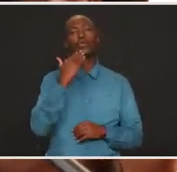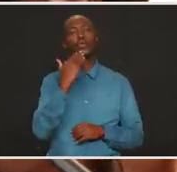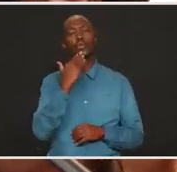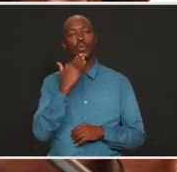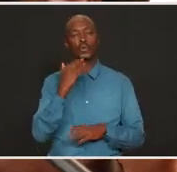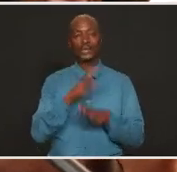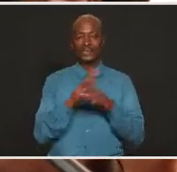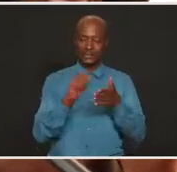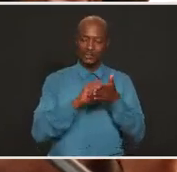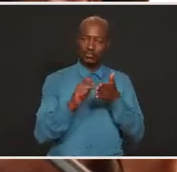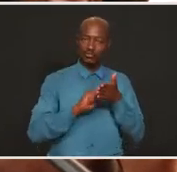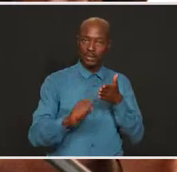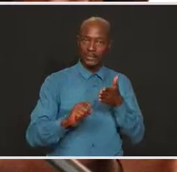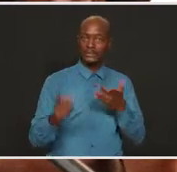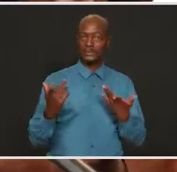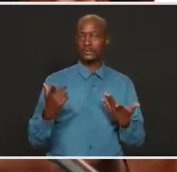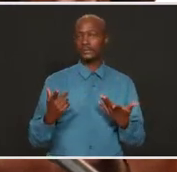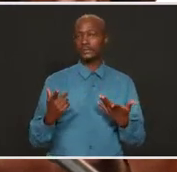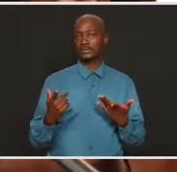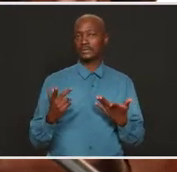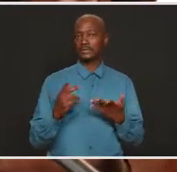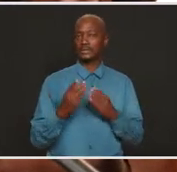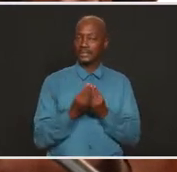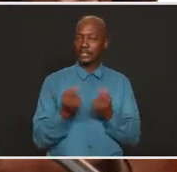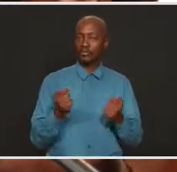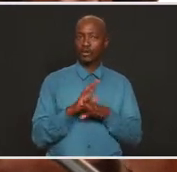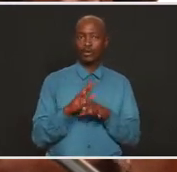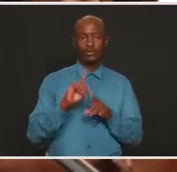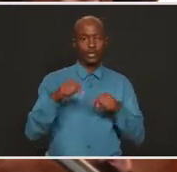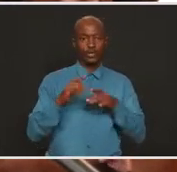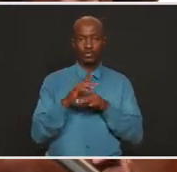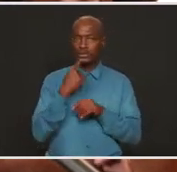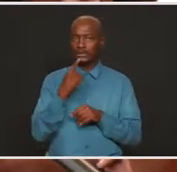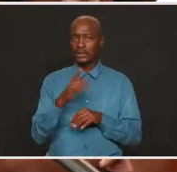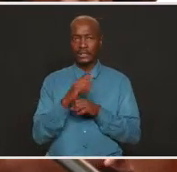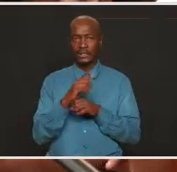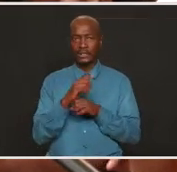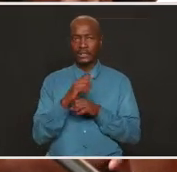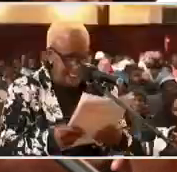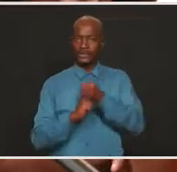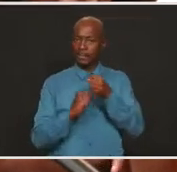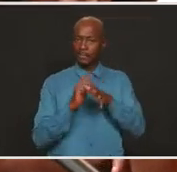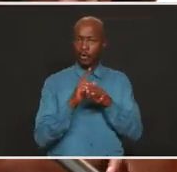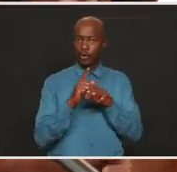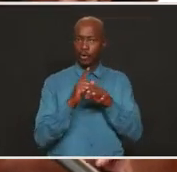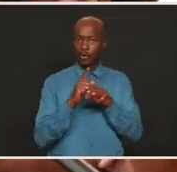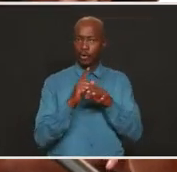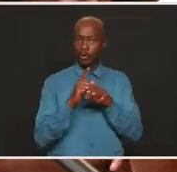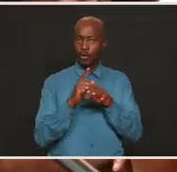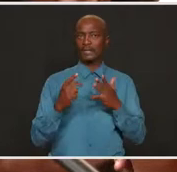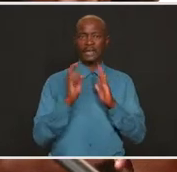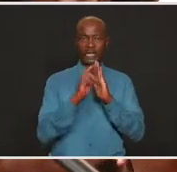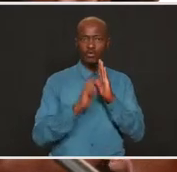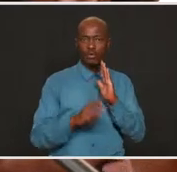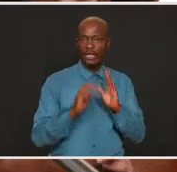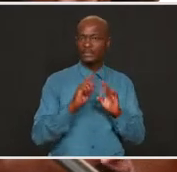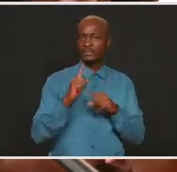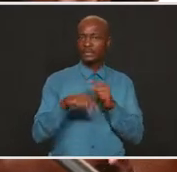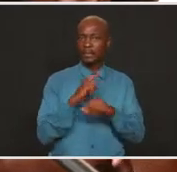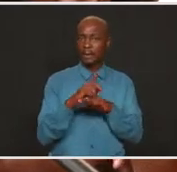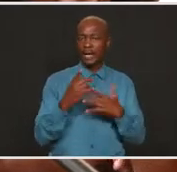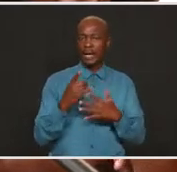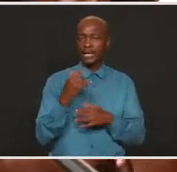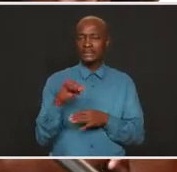this regulation we cannot say we support regulations in active in terms of a bill until